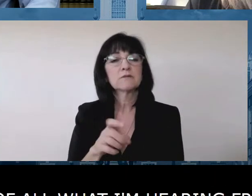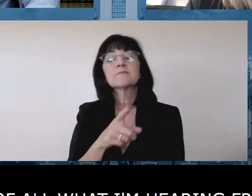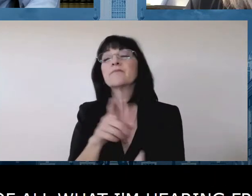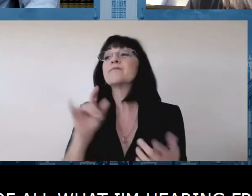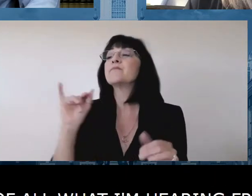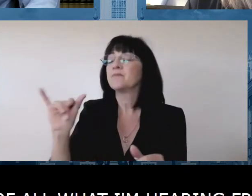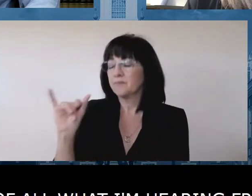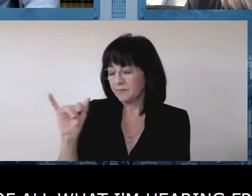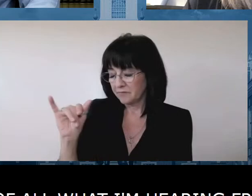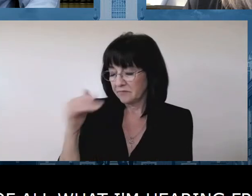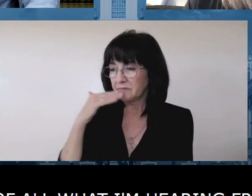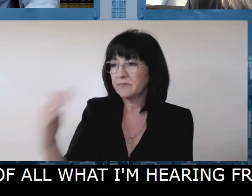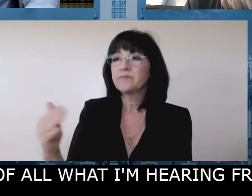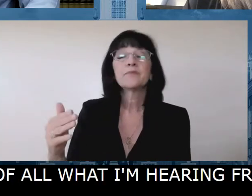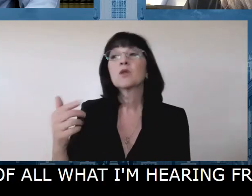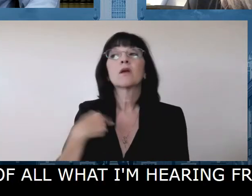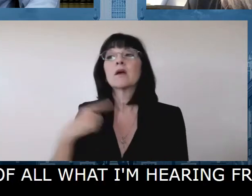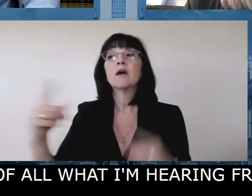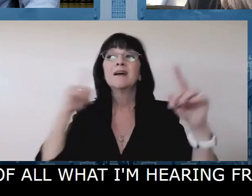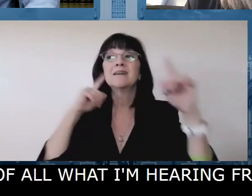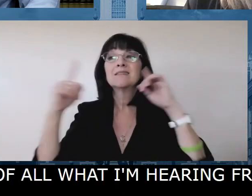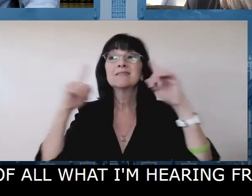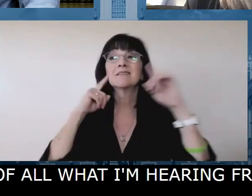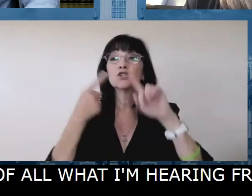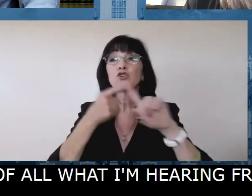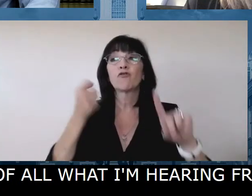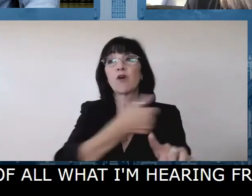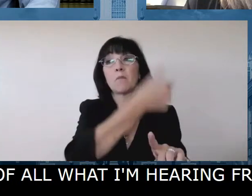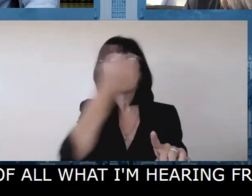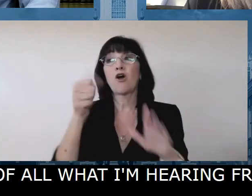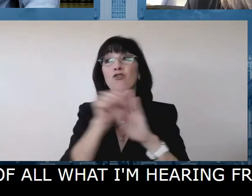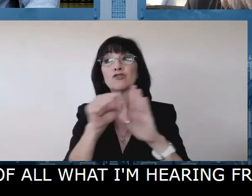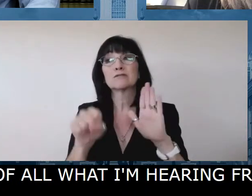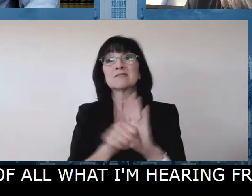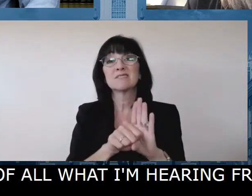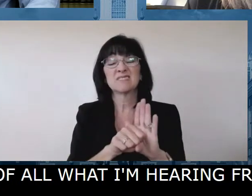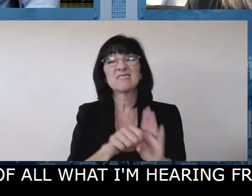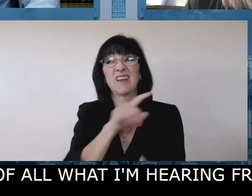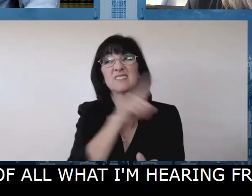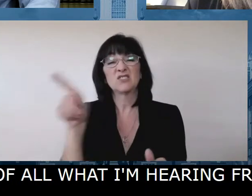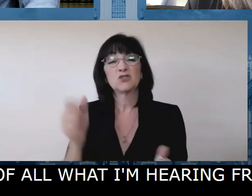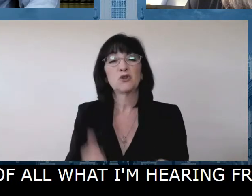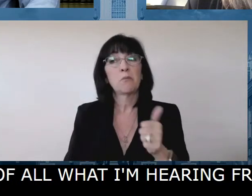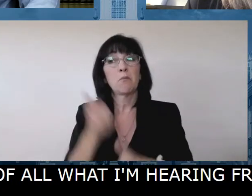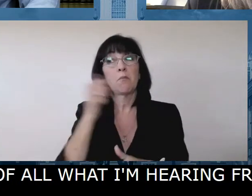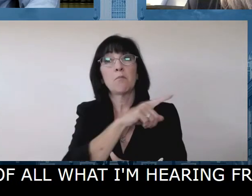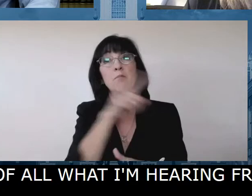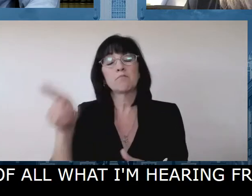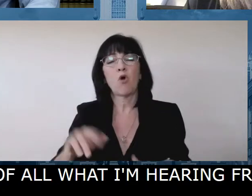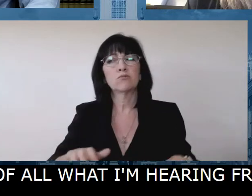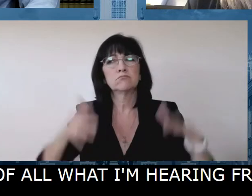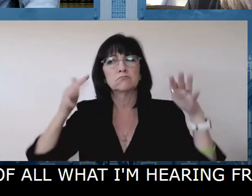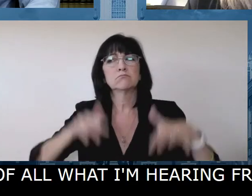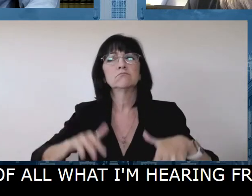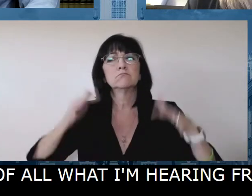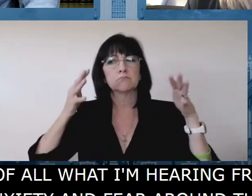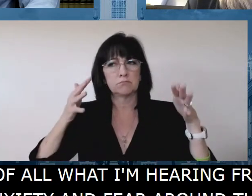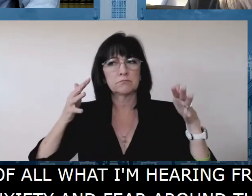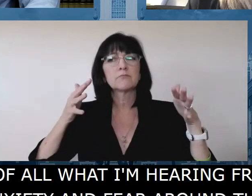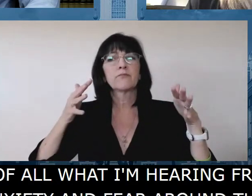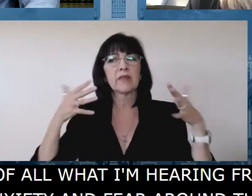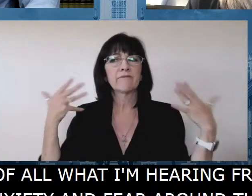is considerable anxiety and fear around the Delta spread in their states.